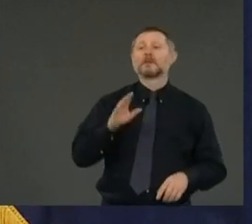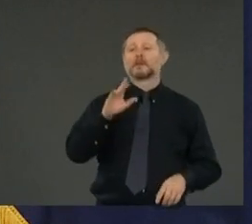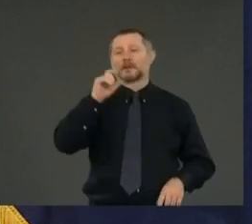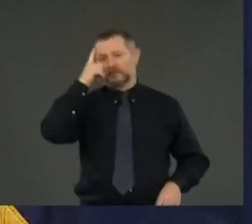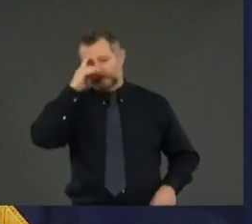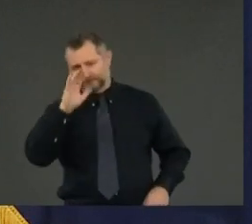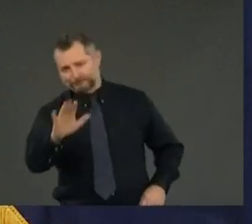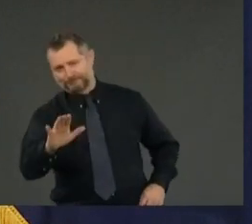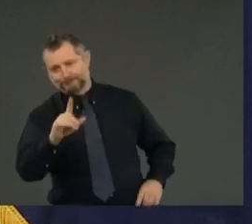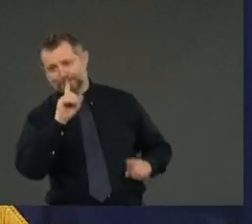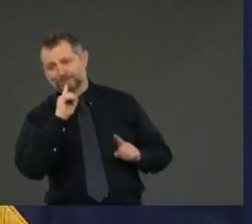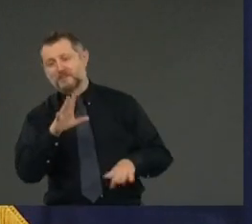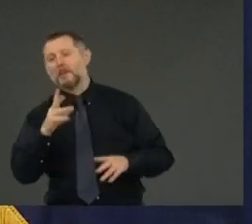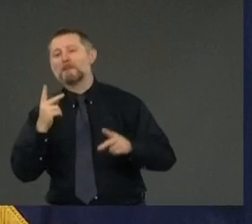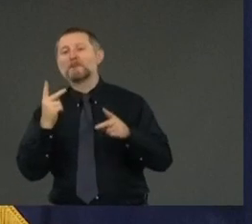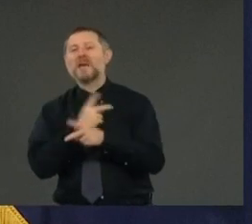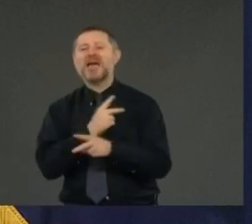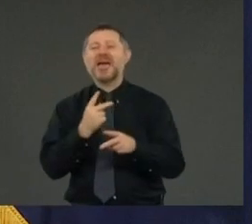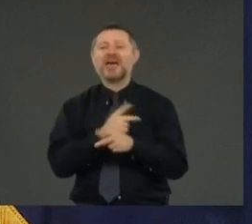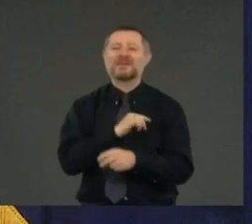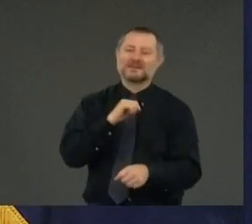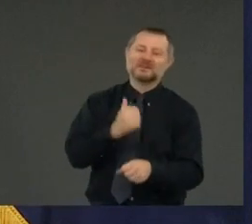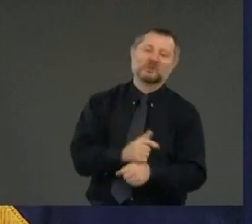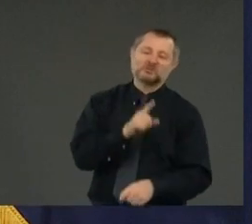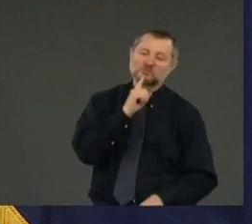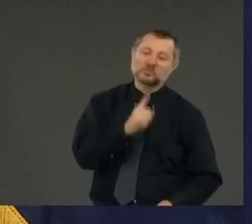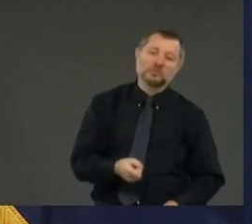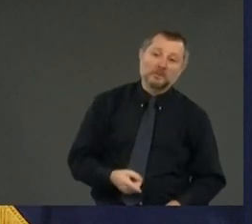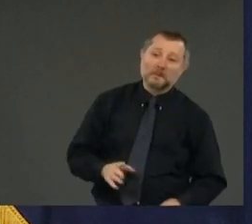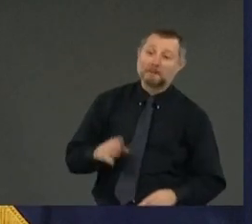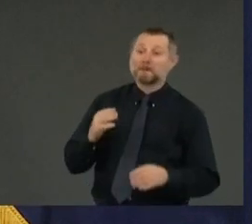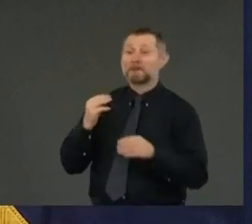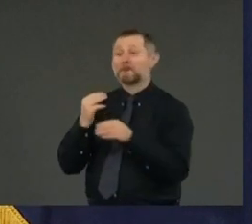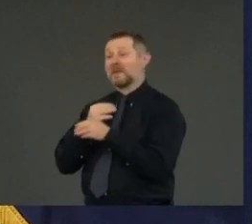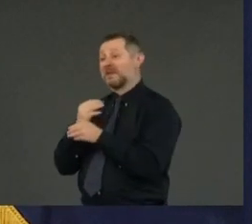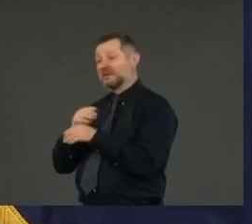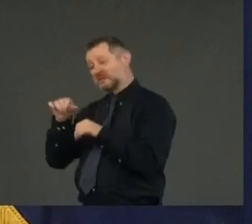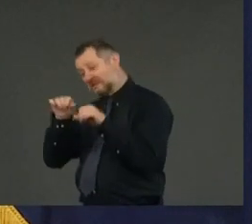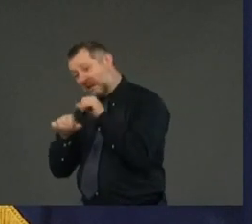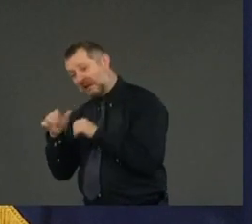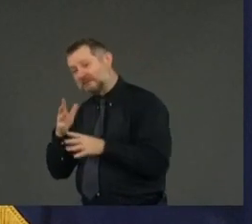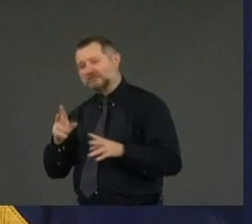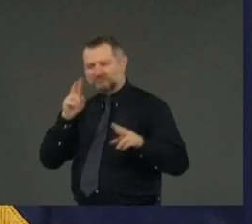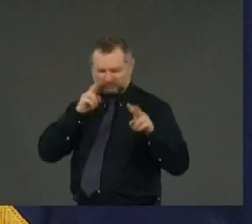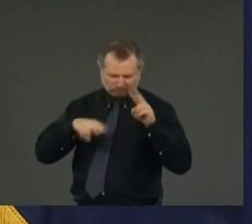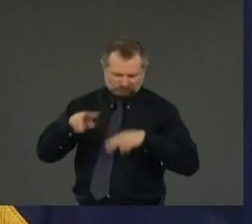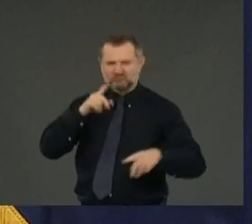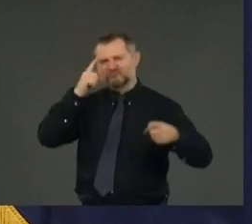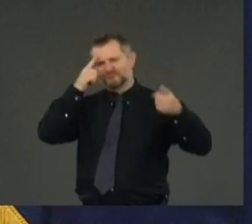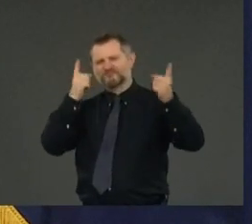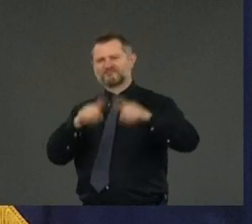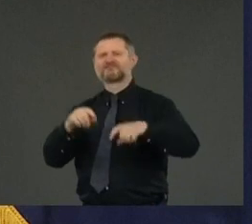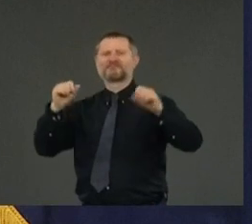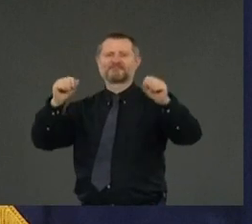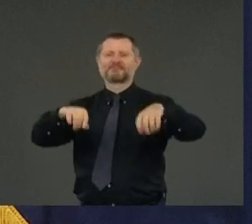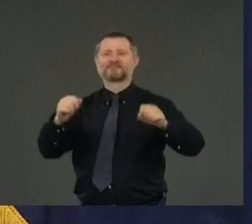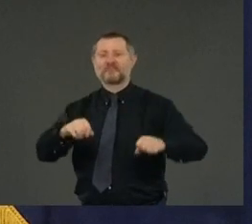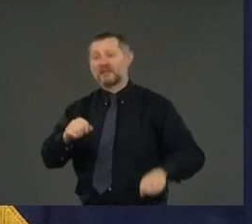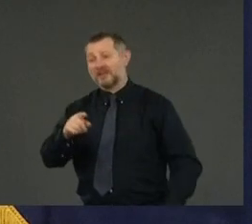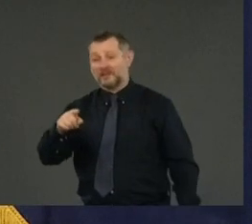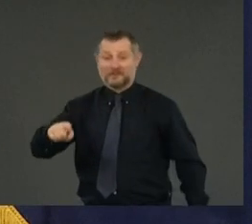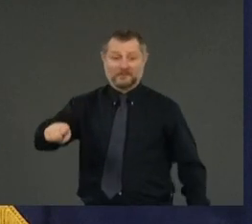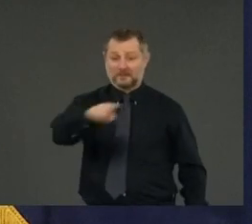Mathematically, yes. The mathematicians and scientists will agree with you. If you increase